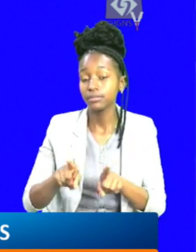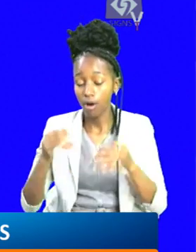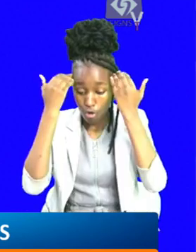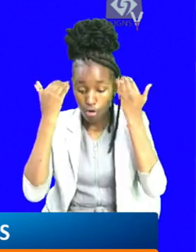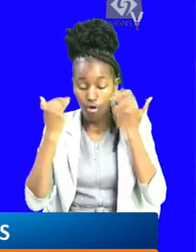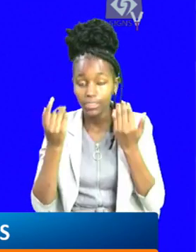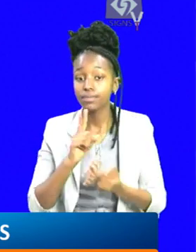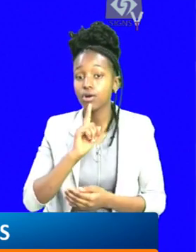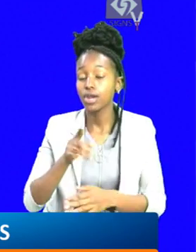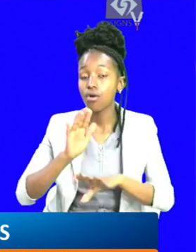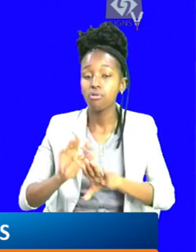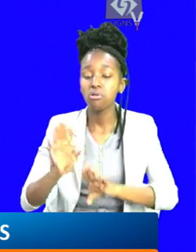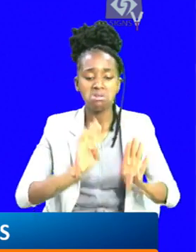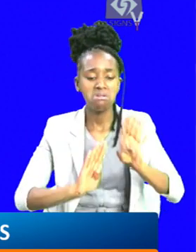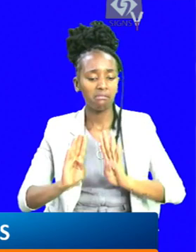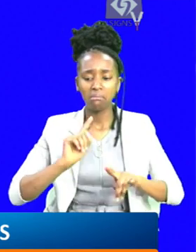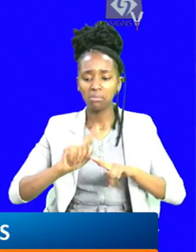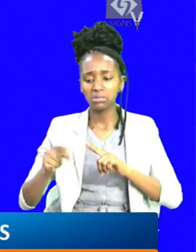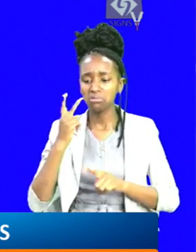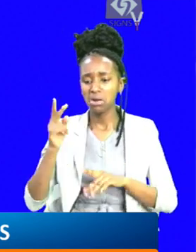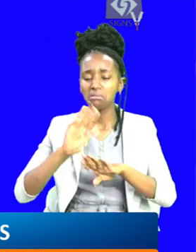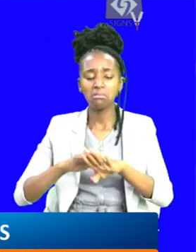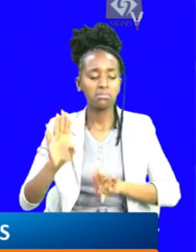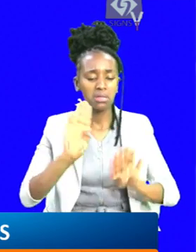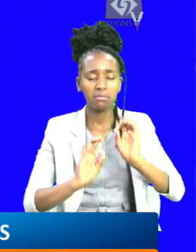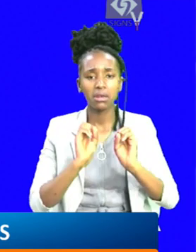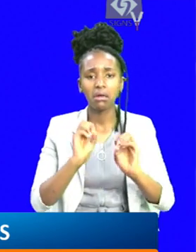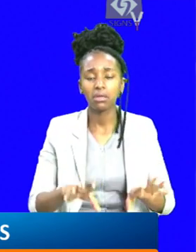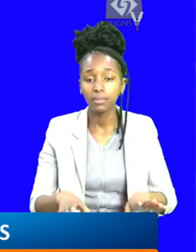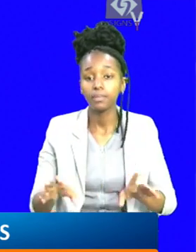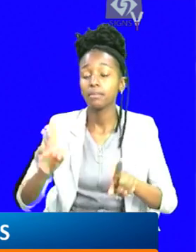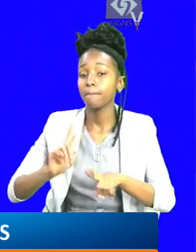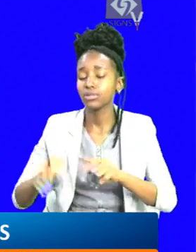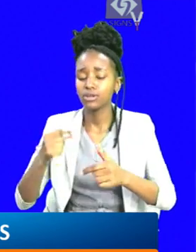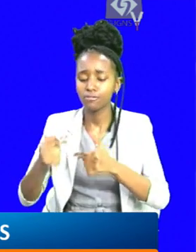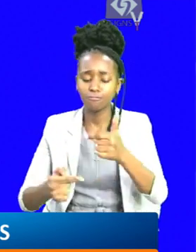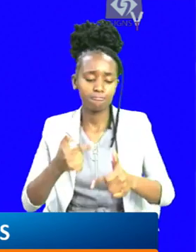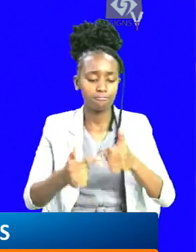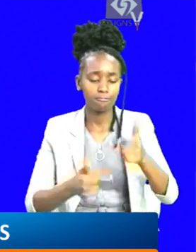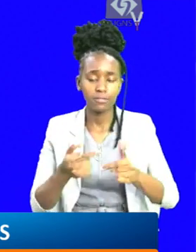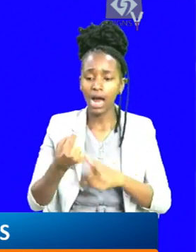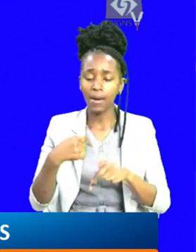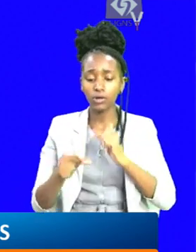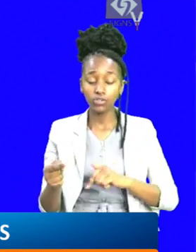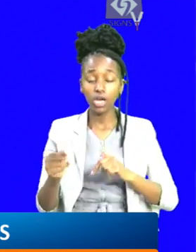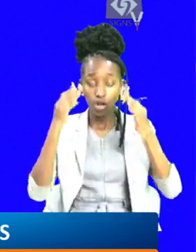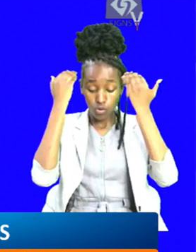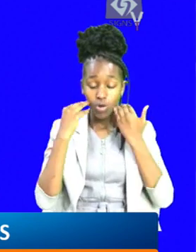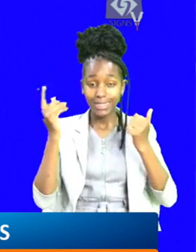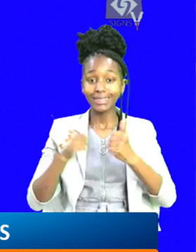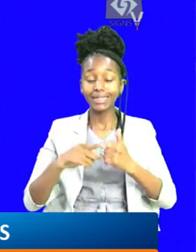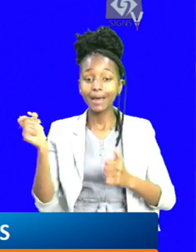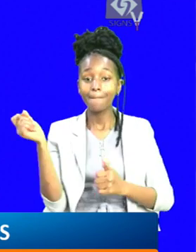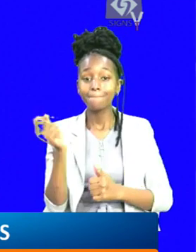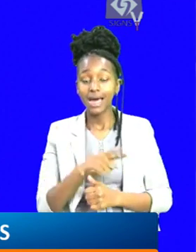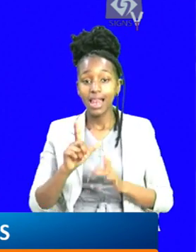this case. We can't lose. The first arrest has aborted because of a plea bargain, and then the court orders